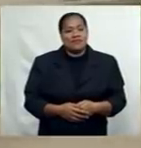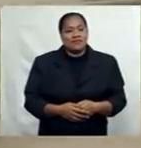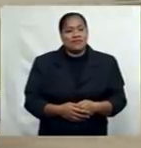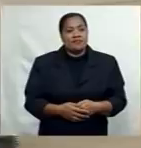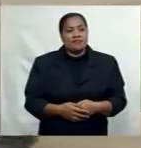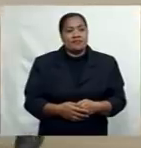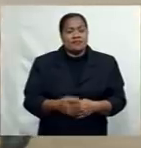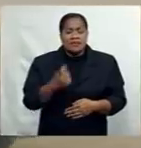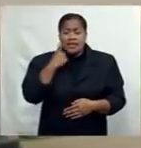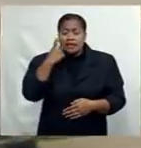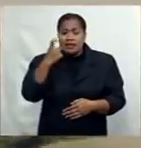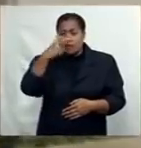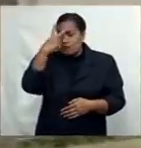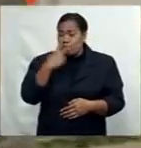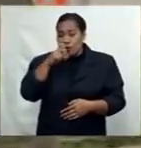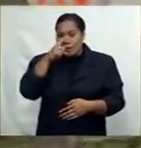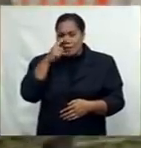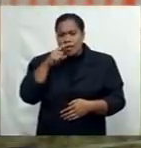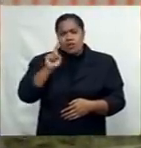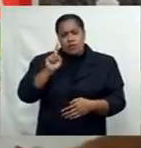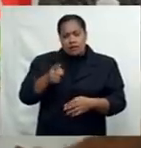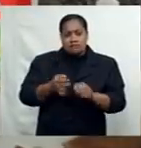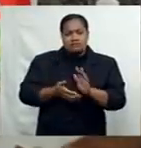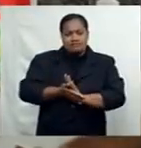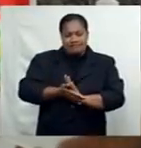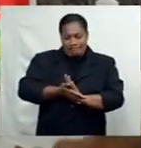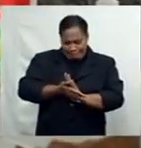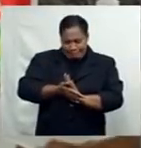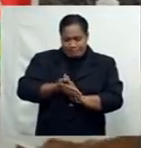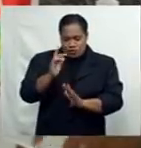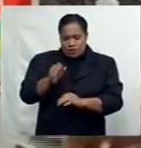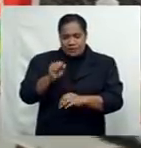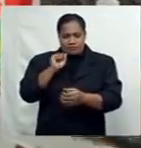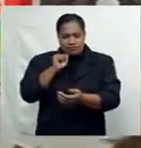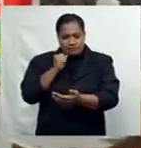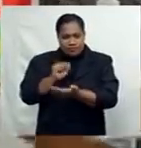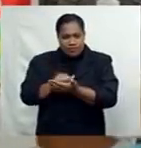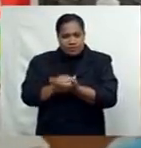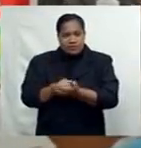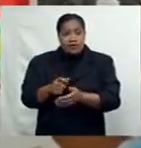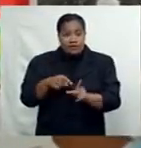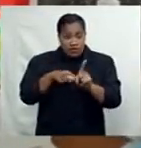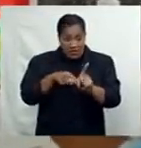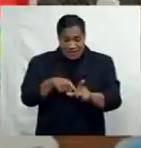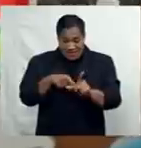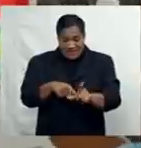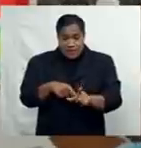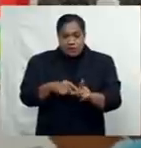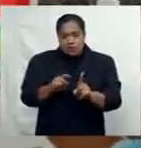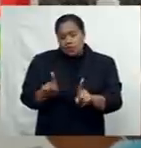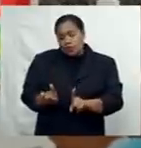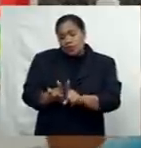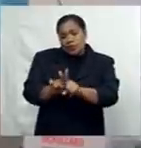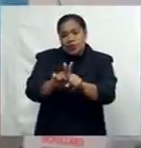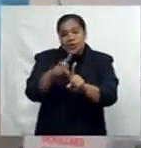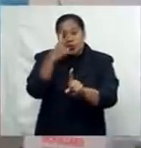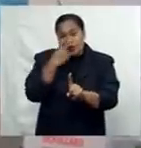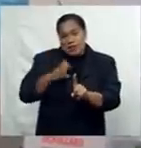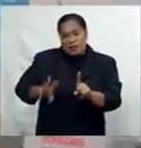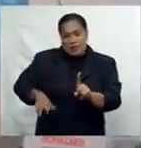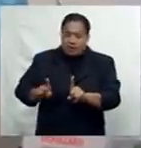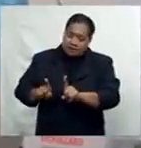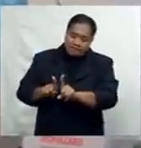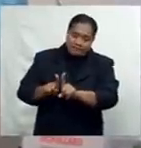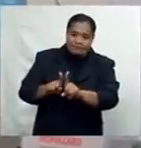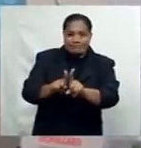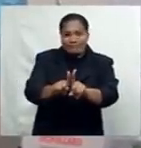Caring for the elderly is one of the highest honors, and this rings true for these young ones who accompany their older family members to receive the